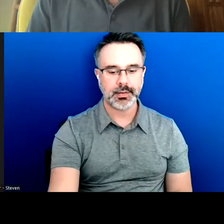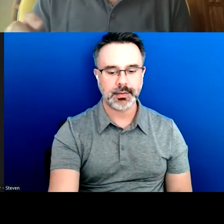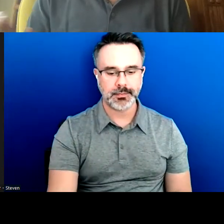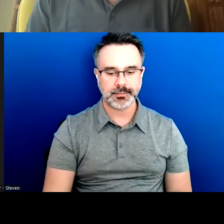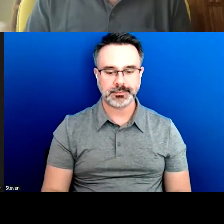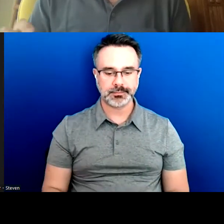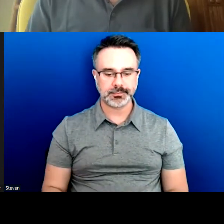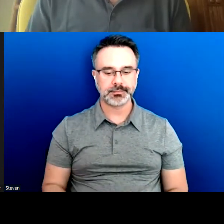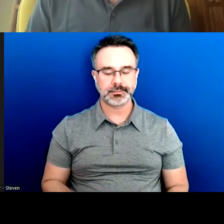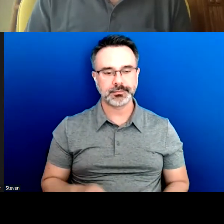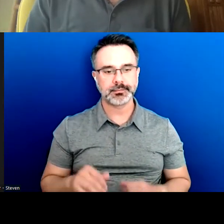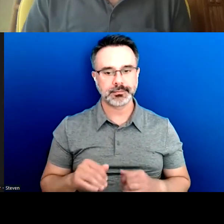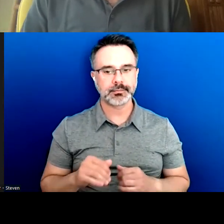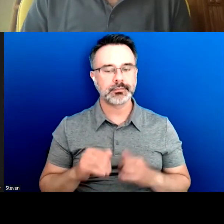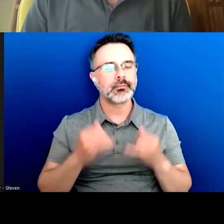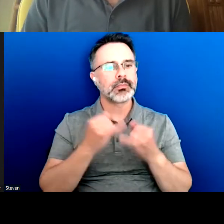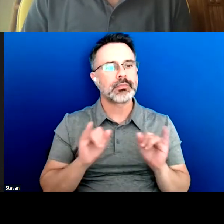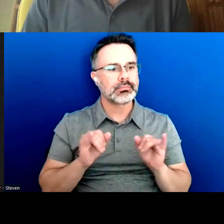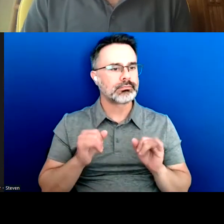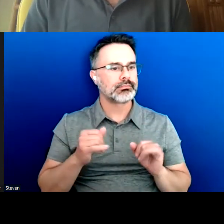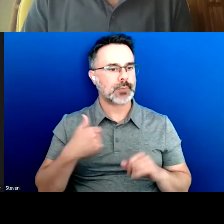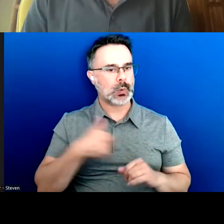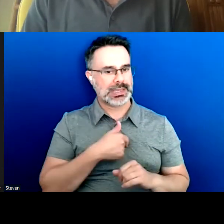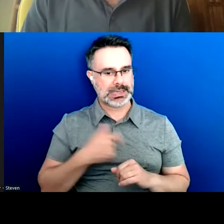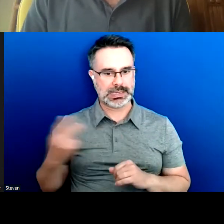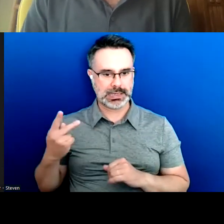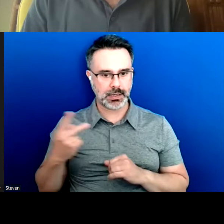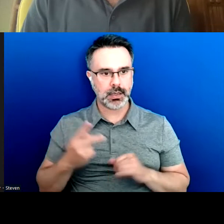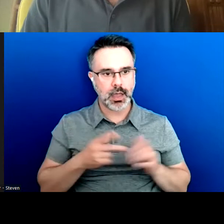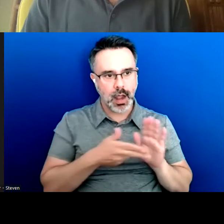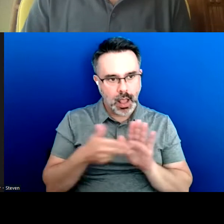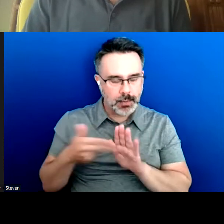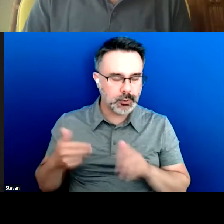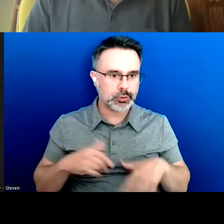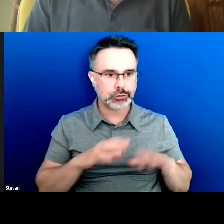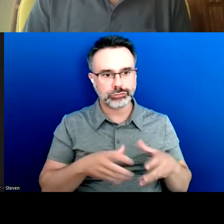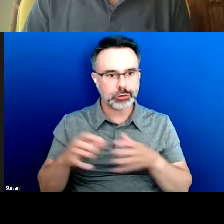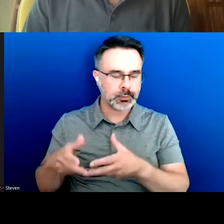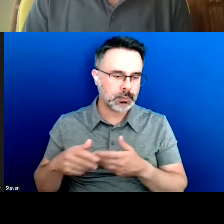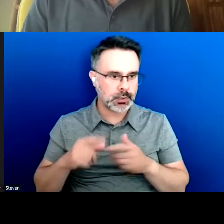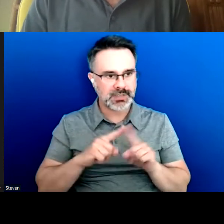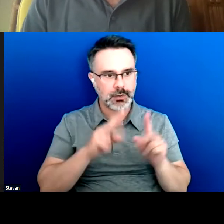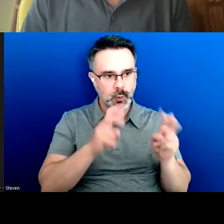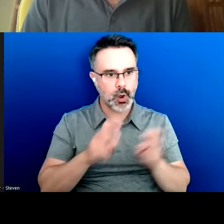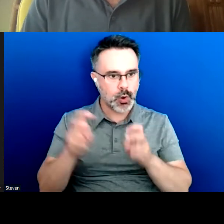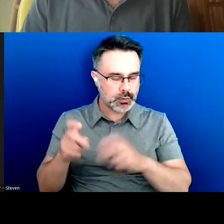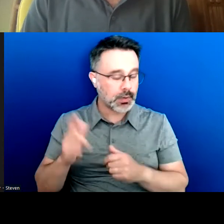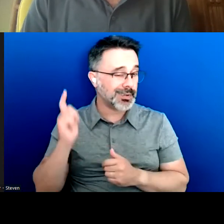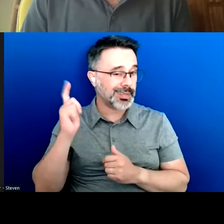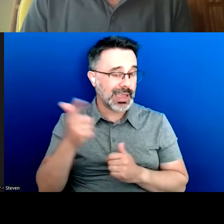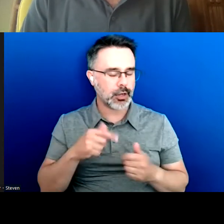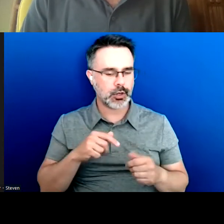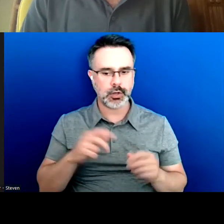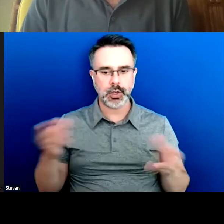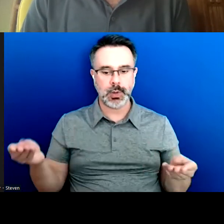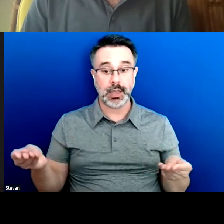we independently labeled and grouped quotes. After doing this, we sat down and examined each